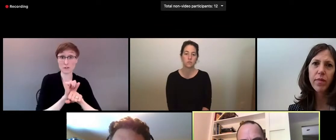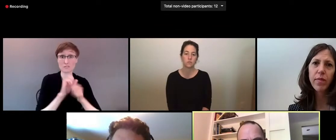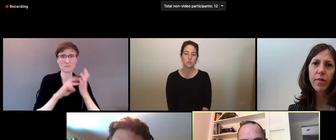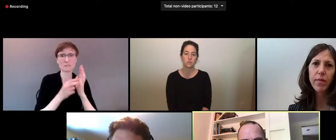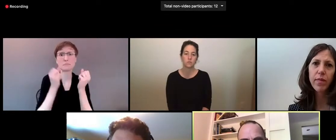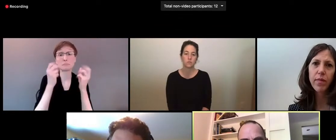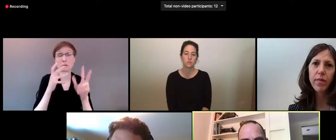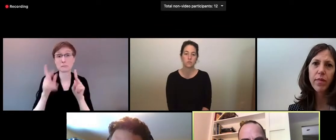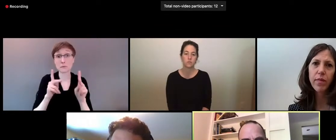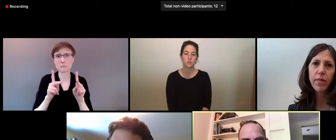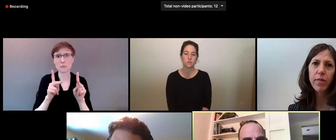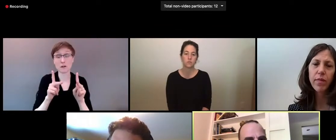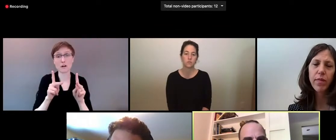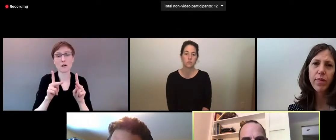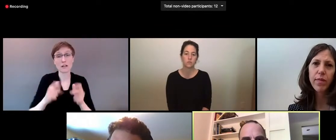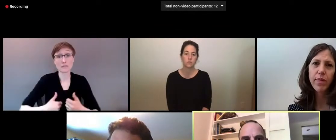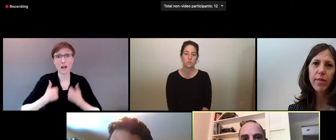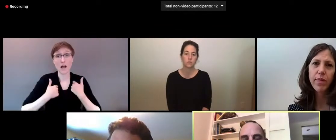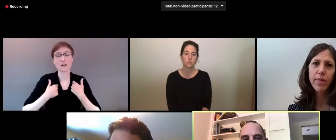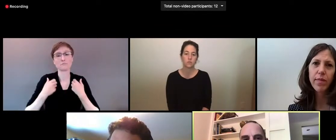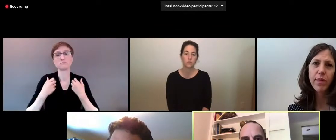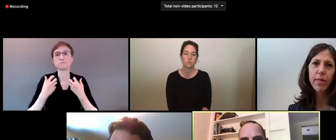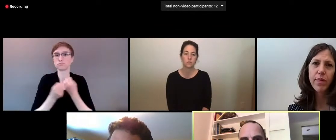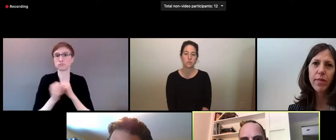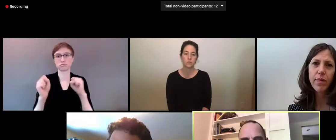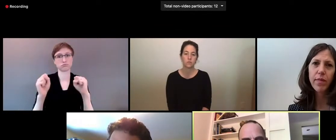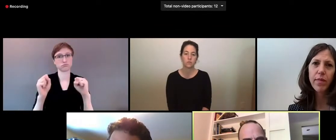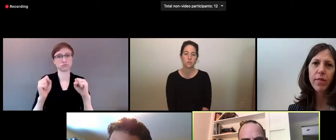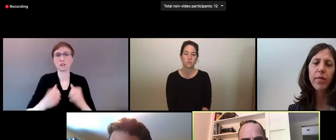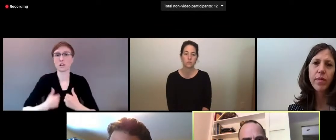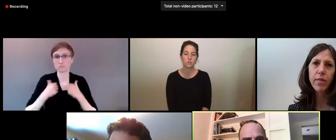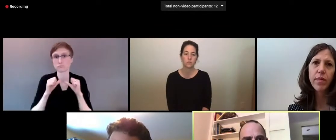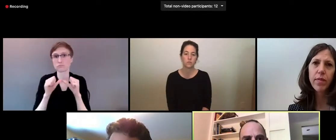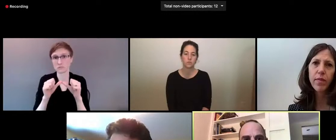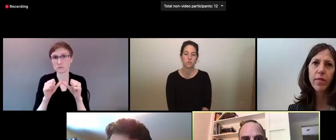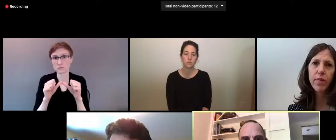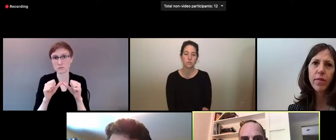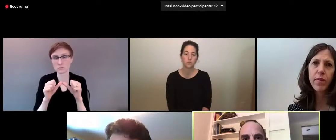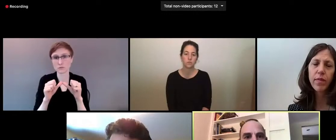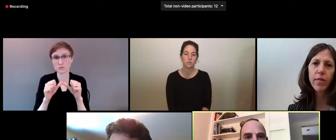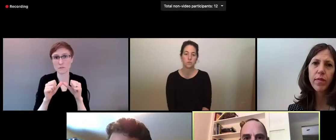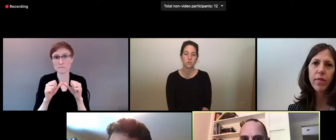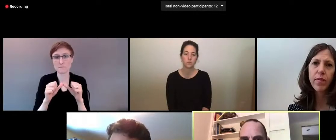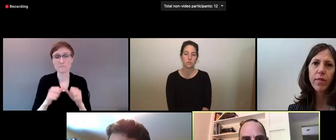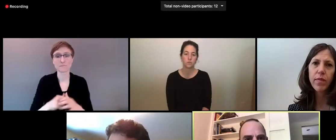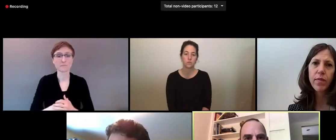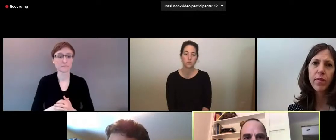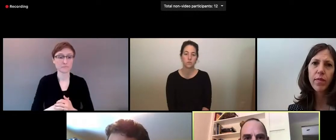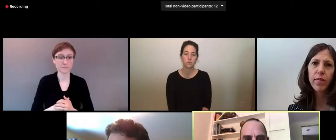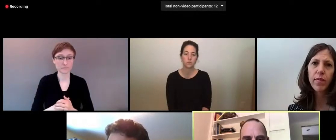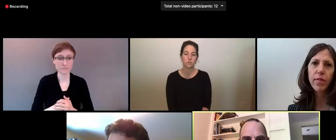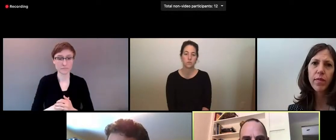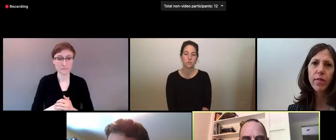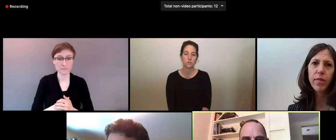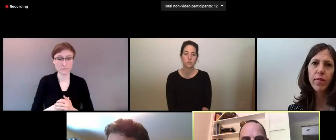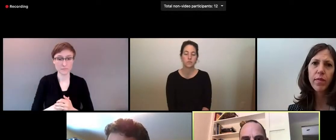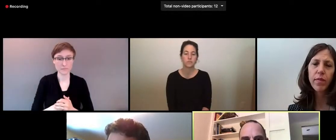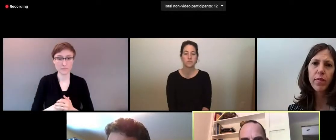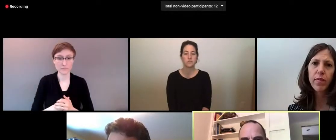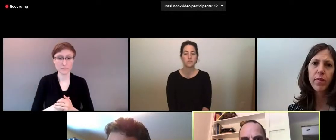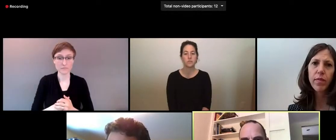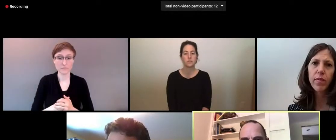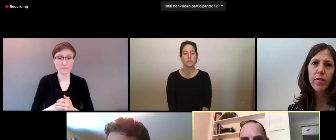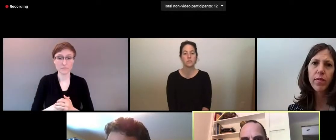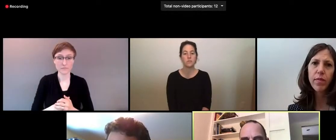saved. So COVID would not stop in the long-term care facilities from burning itself out and gaining herd immunity.